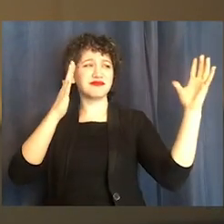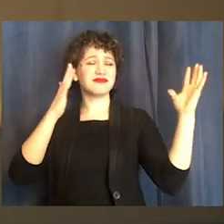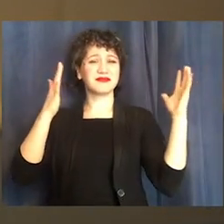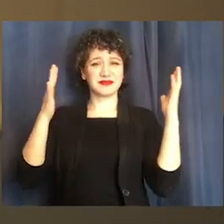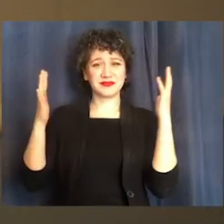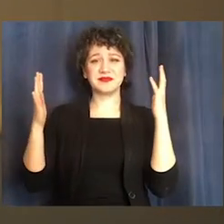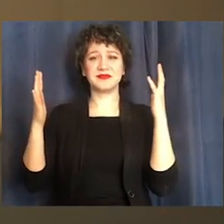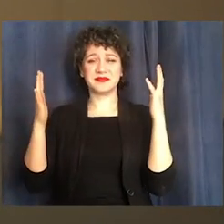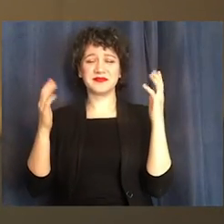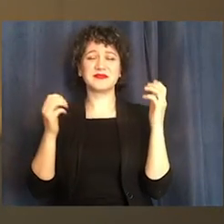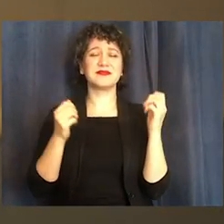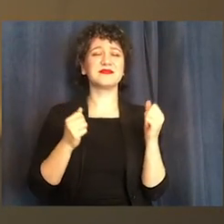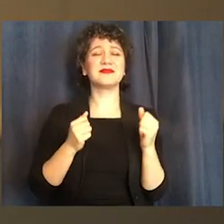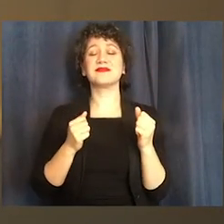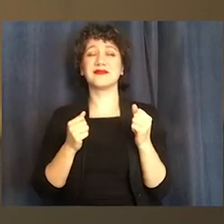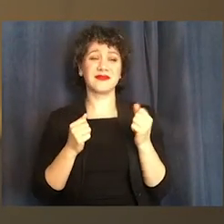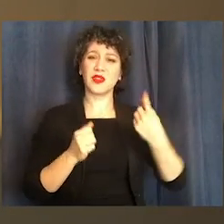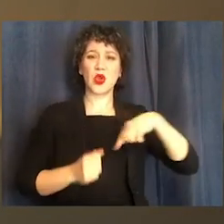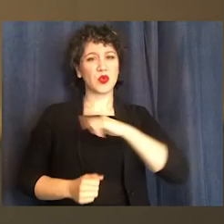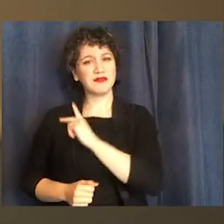and they read off our names.